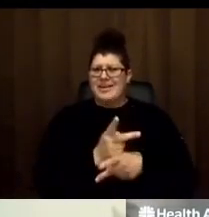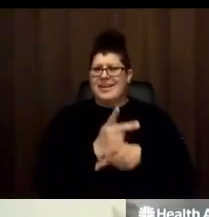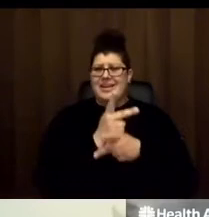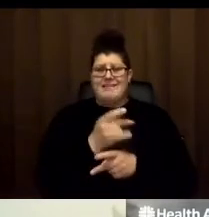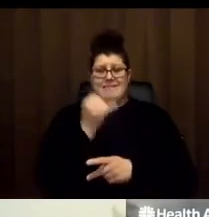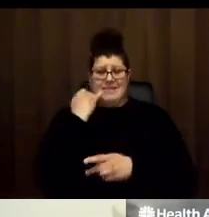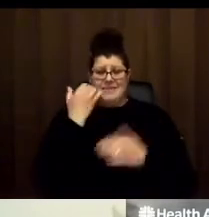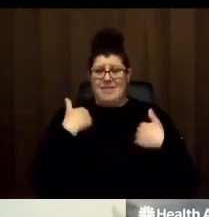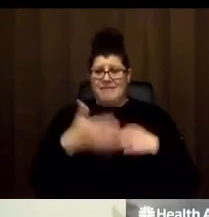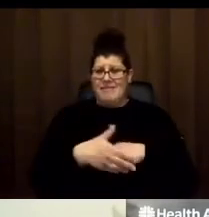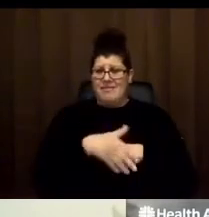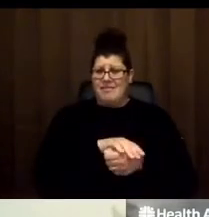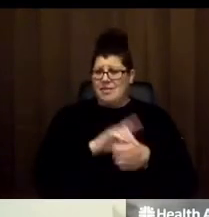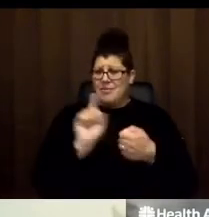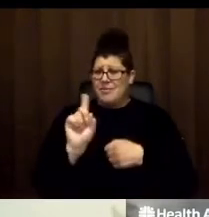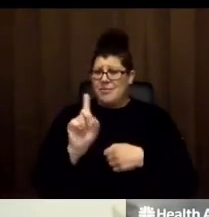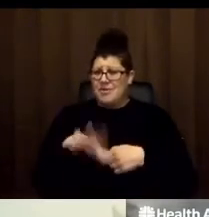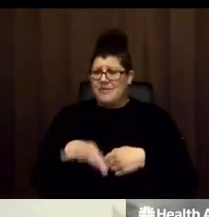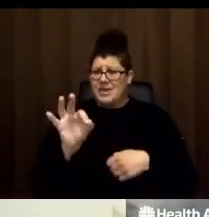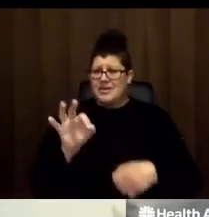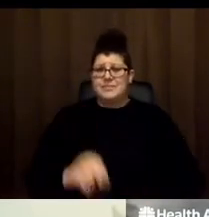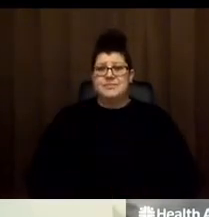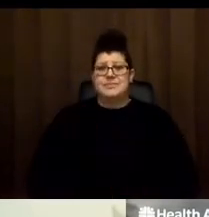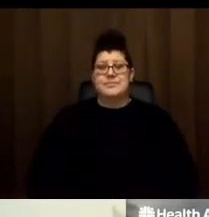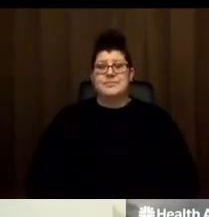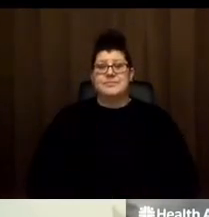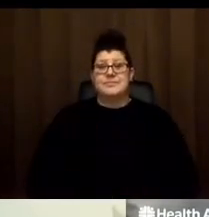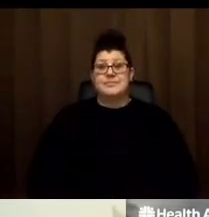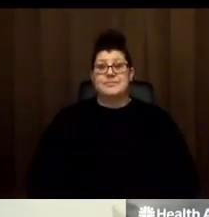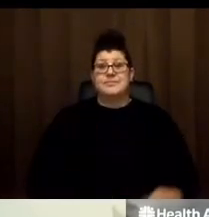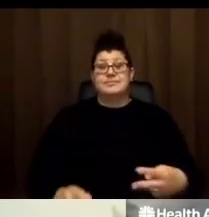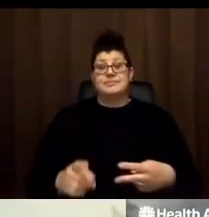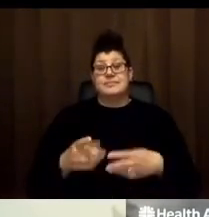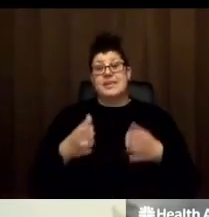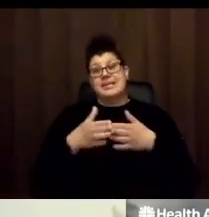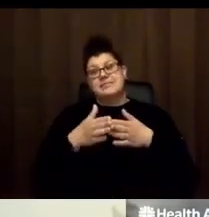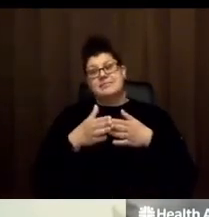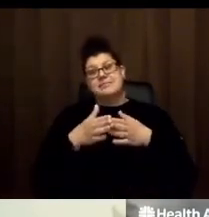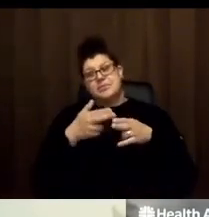coverage? Let's briefly discuss care options with Medicare.